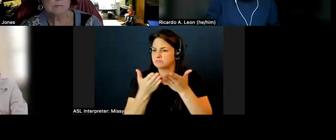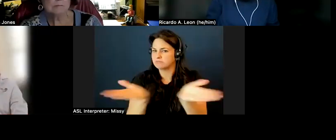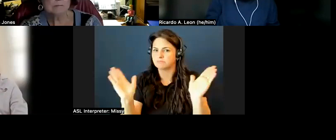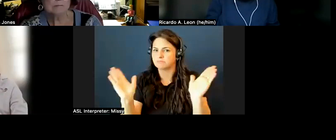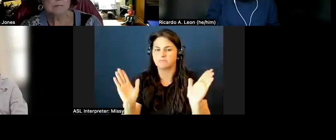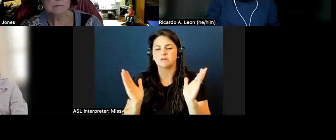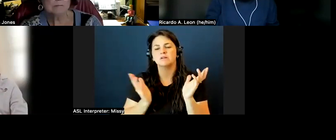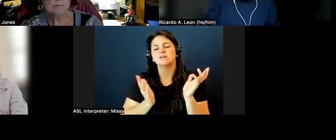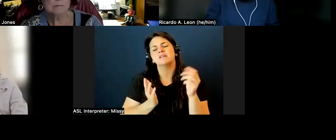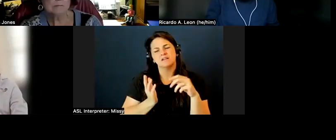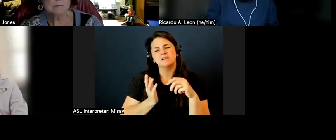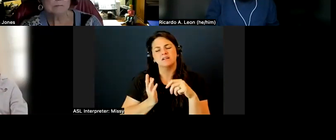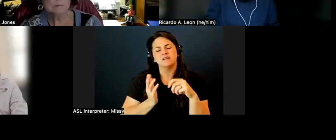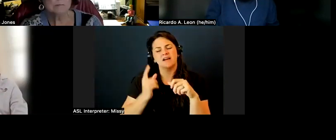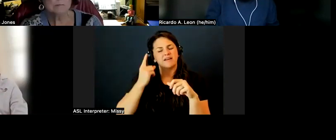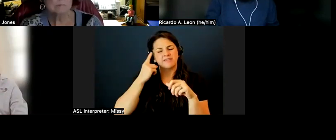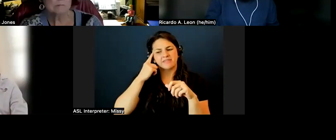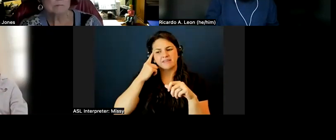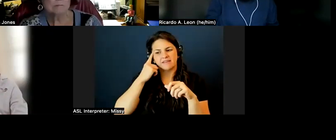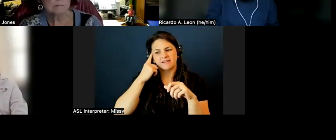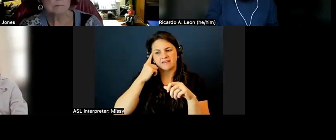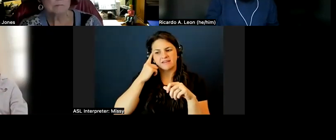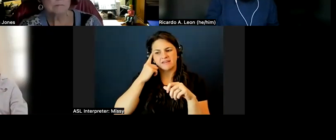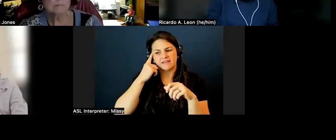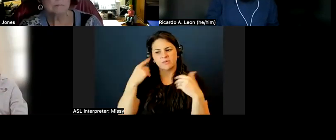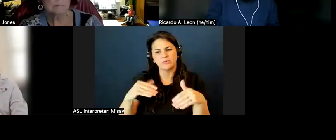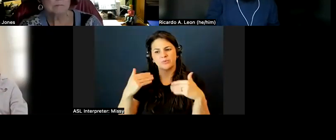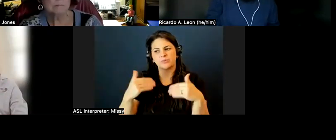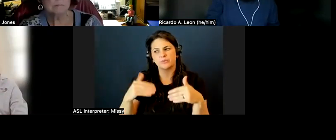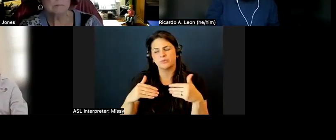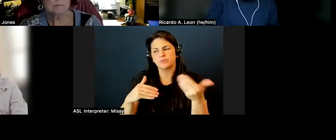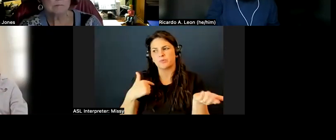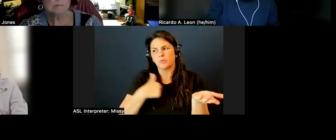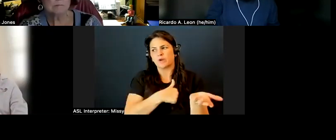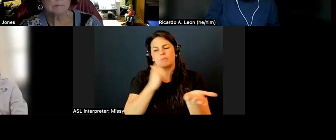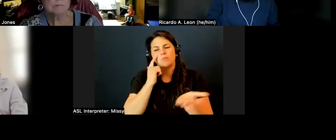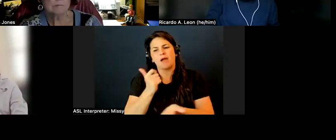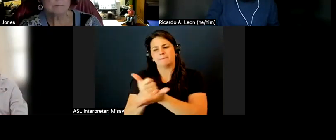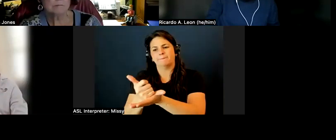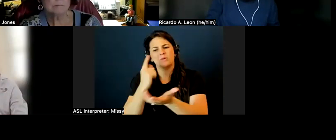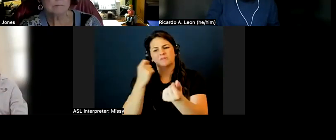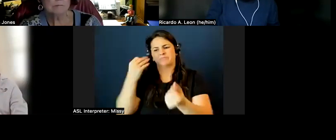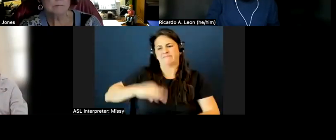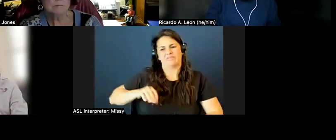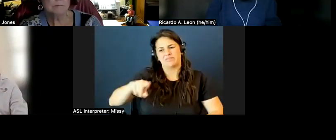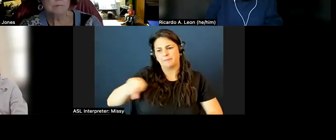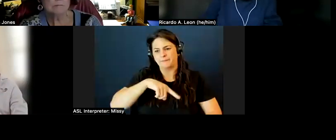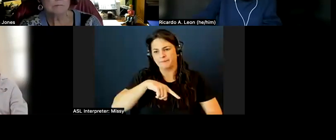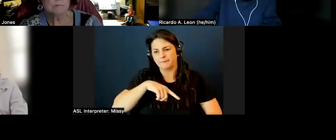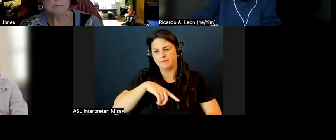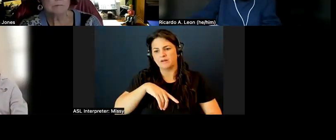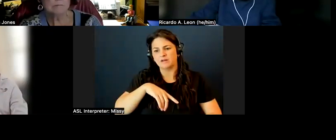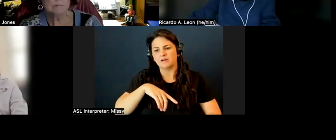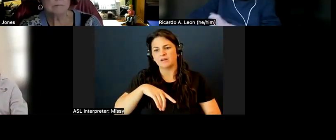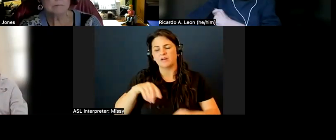think we would be doing them a huge favor, and architecture would be